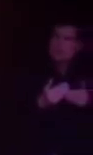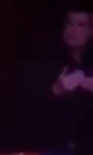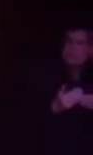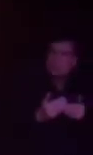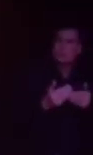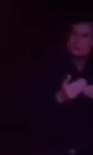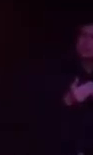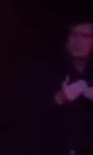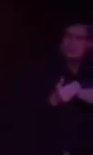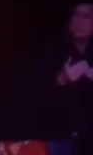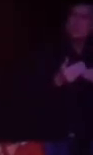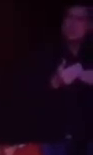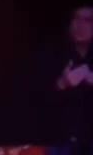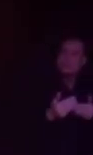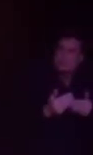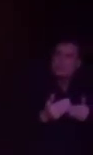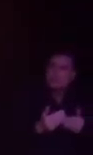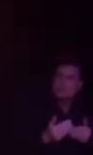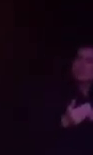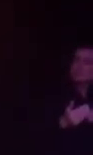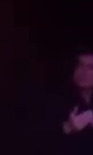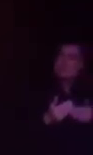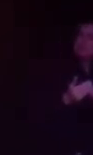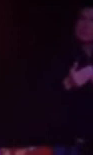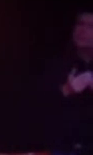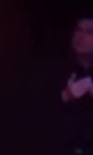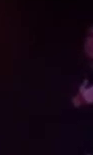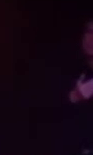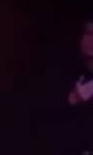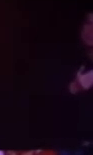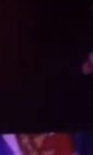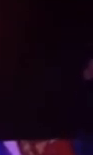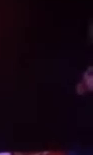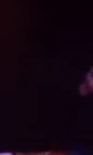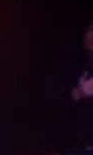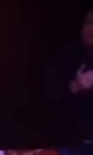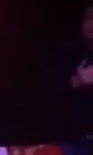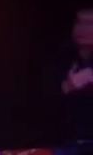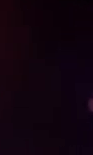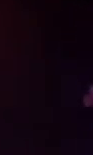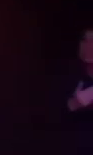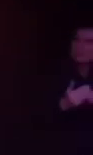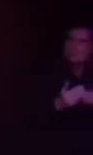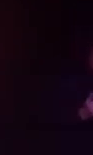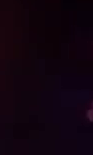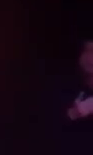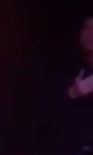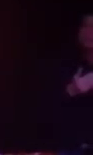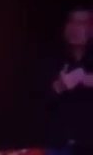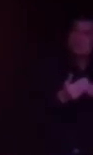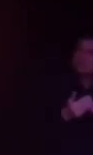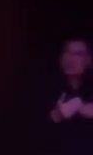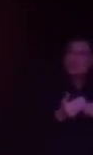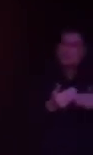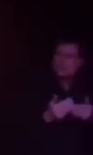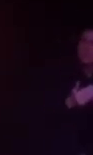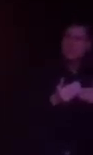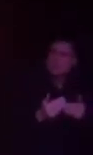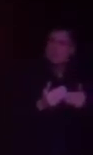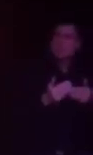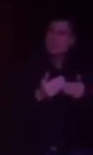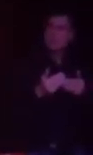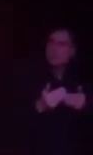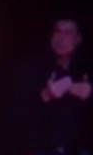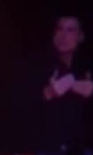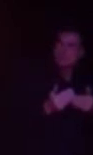results yesterday, dude. They were yesterday's results, and they weren't even fucking results. They were